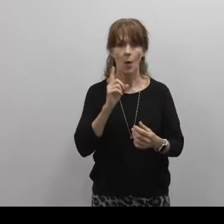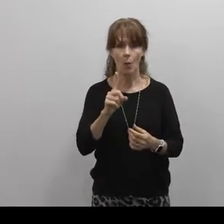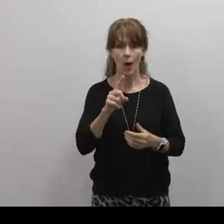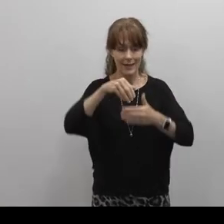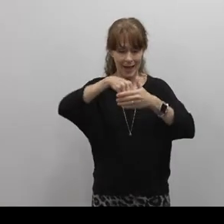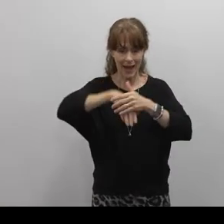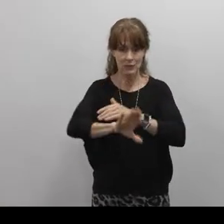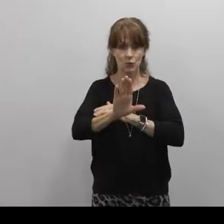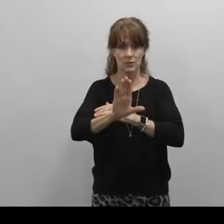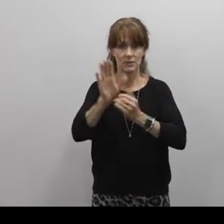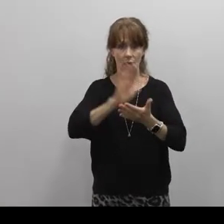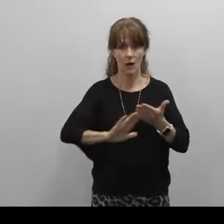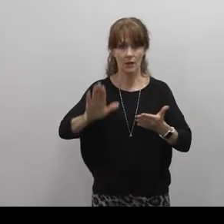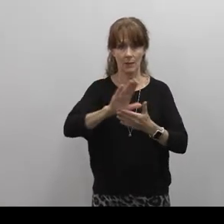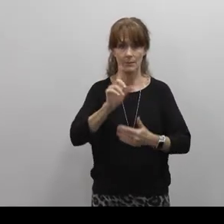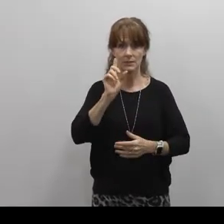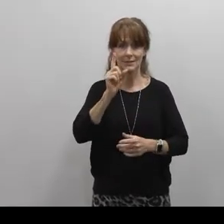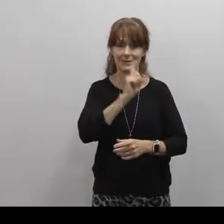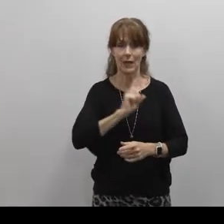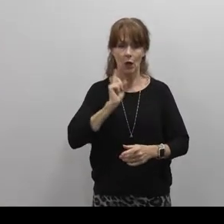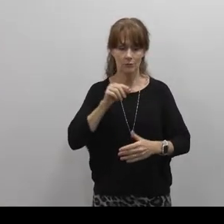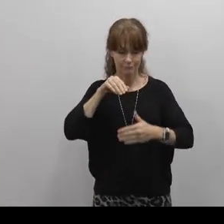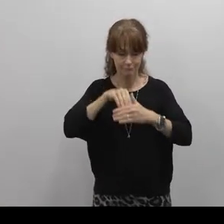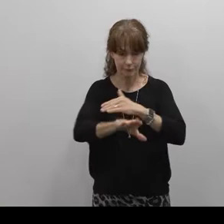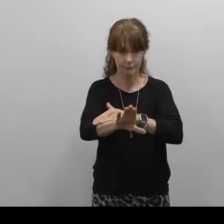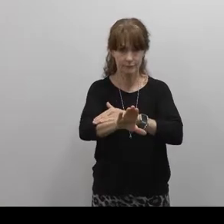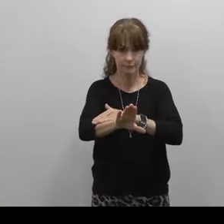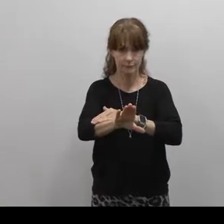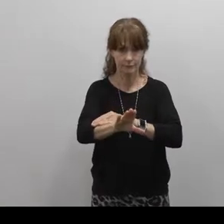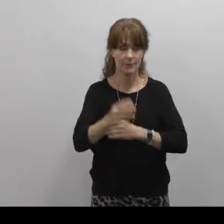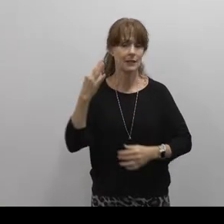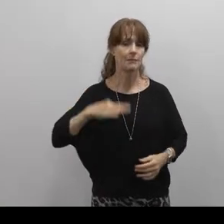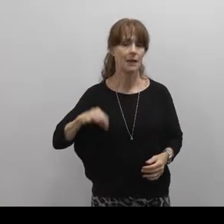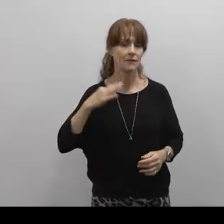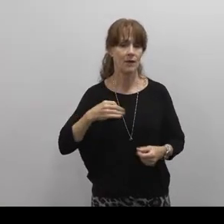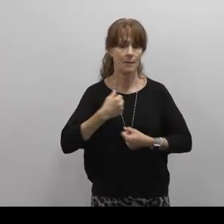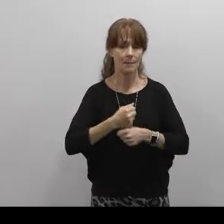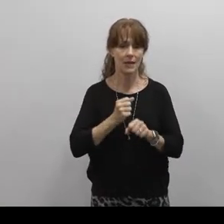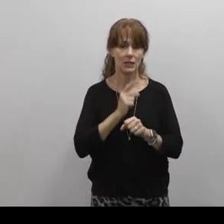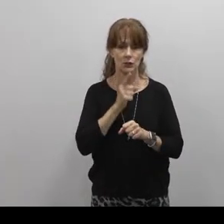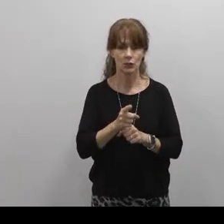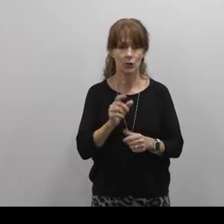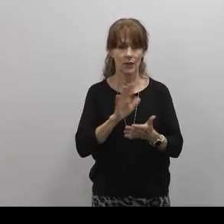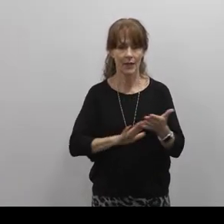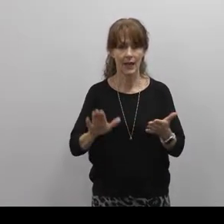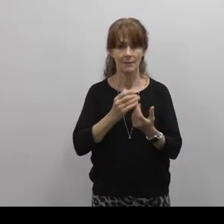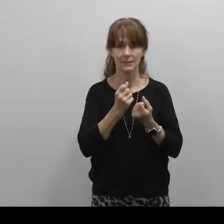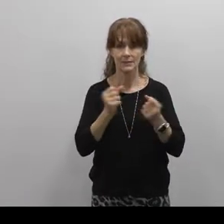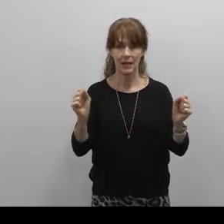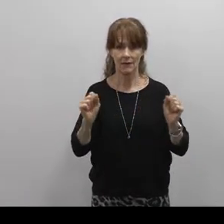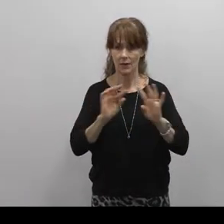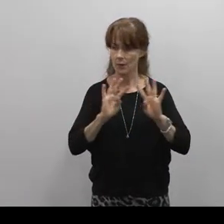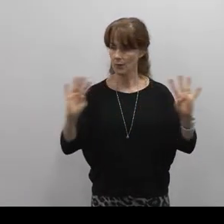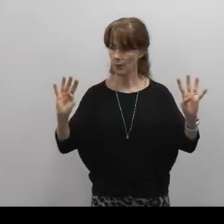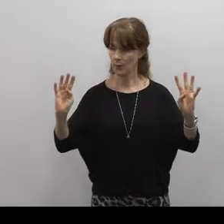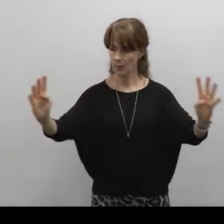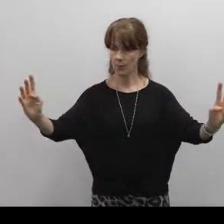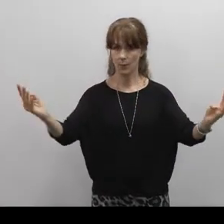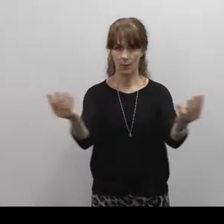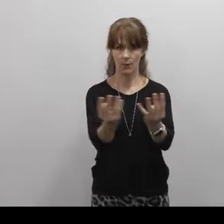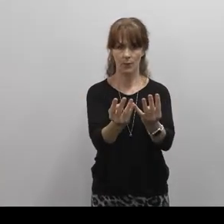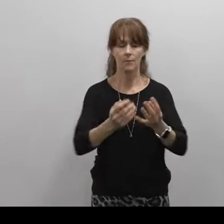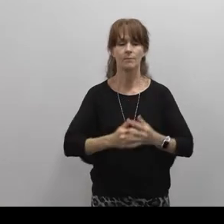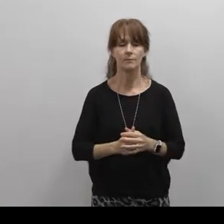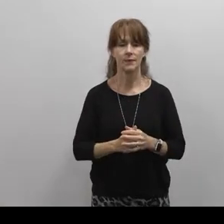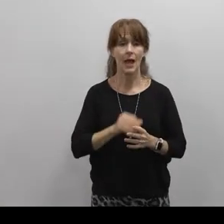on every campus, and that's really benefited us in terms of ensuring our campuses are safe. We've done quite a bit in the